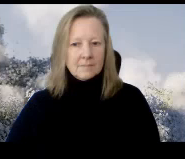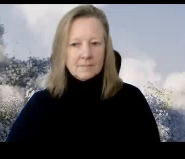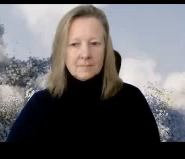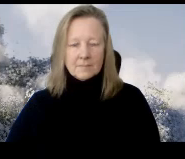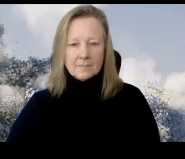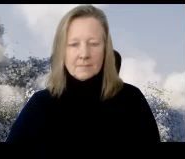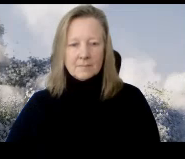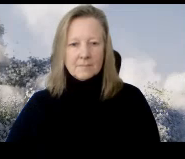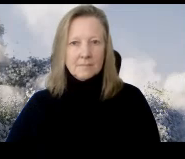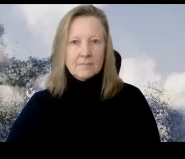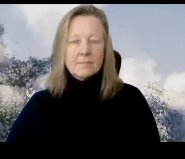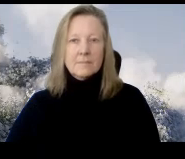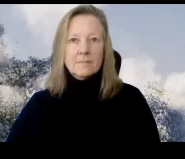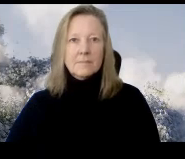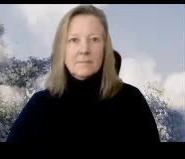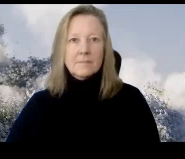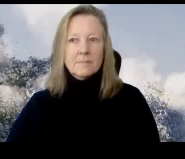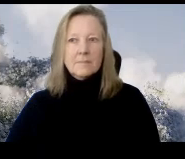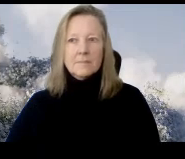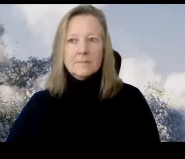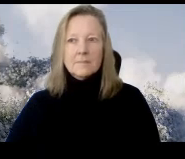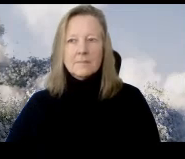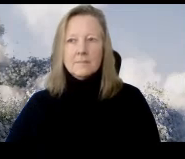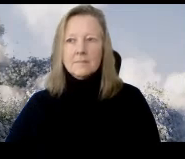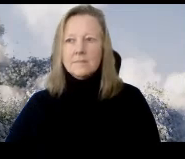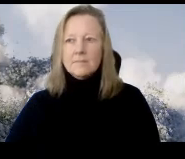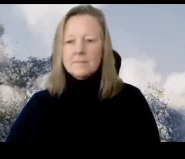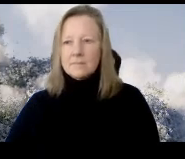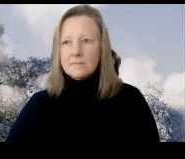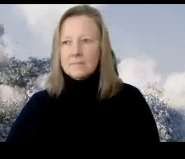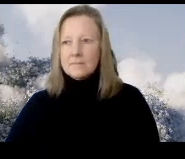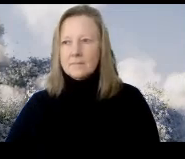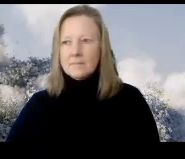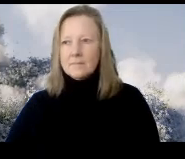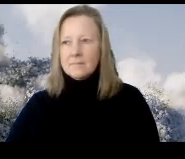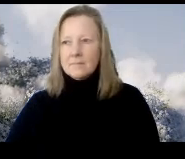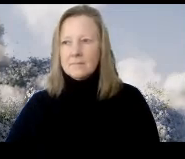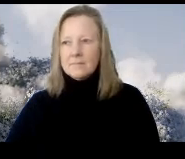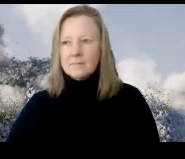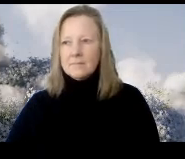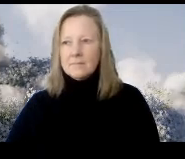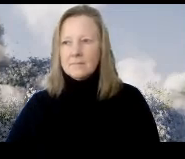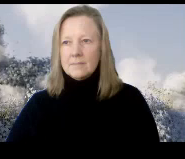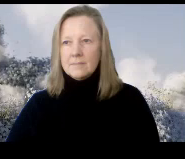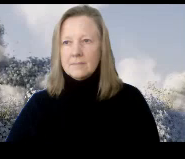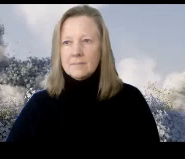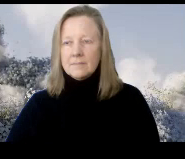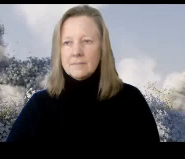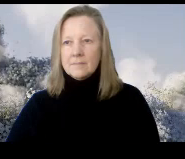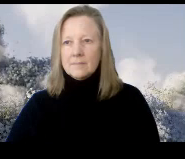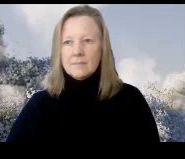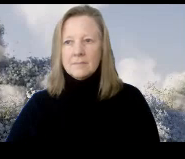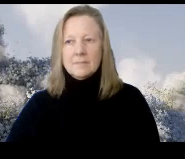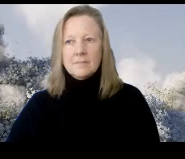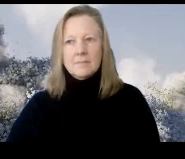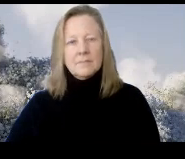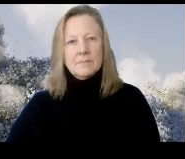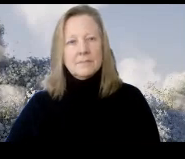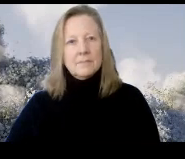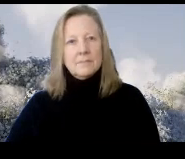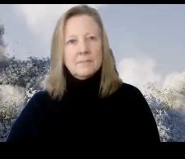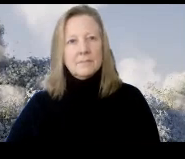So, our mission is to empower healthcare professionals to thrive in Canada, and we have several goals. So,